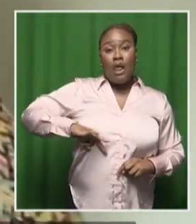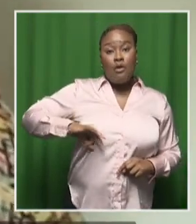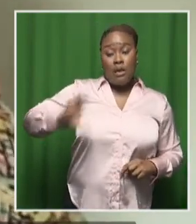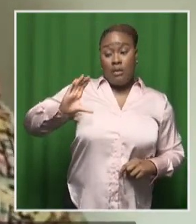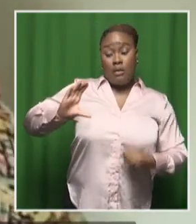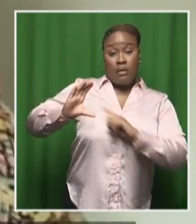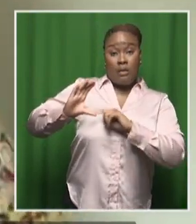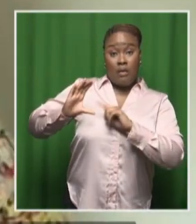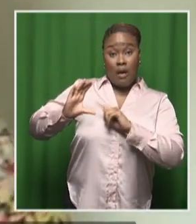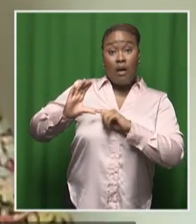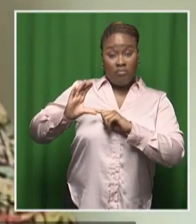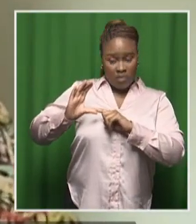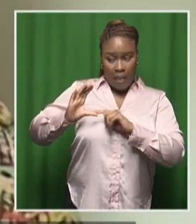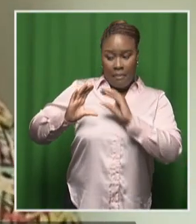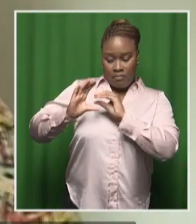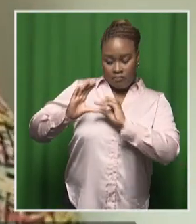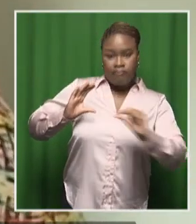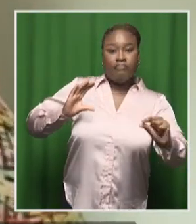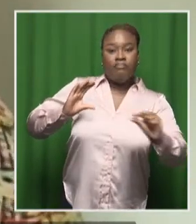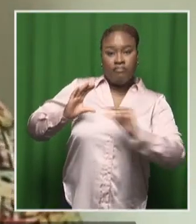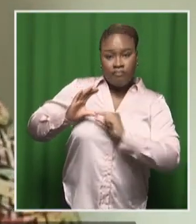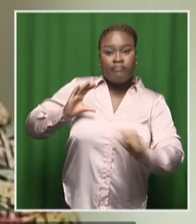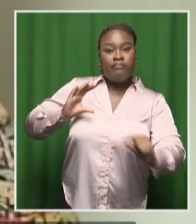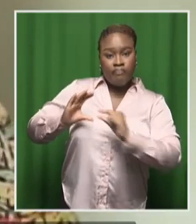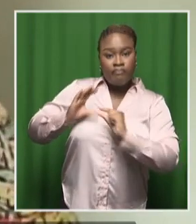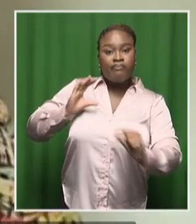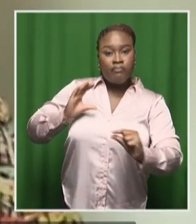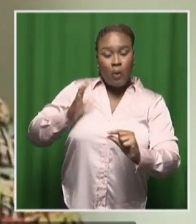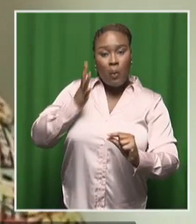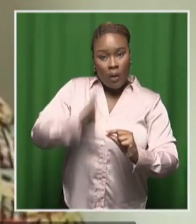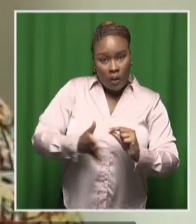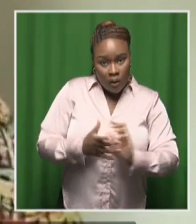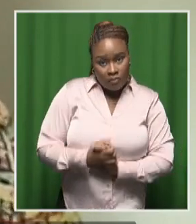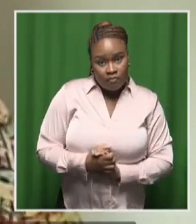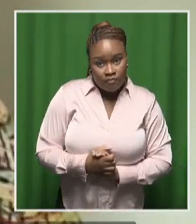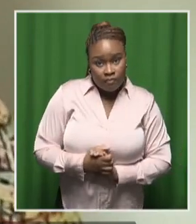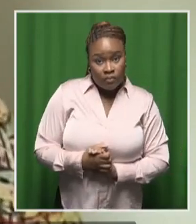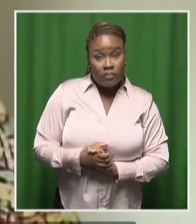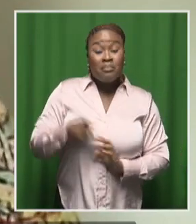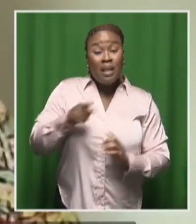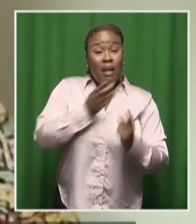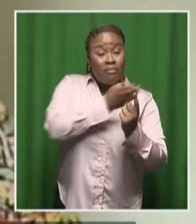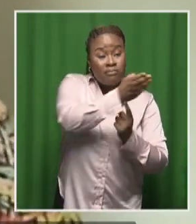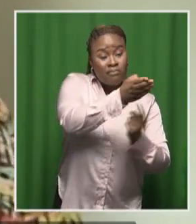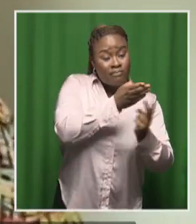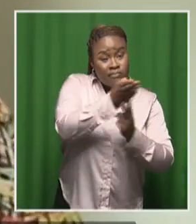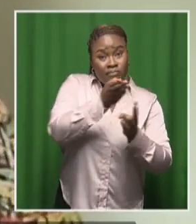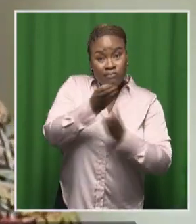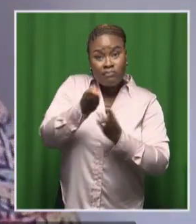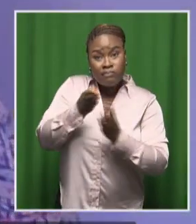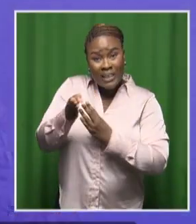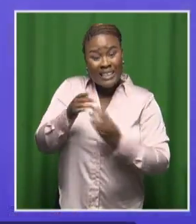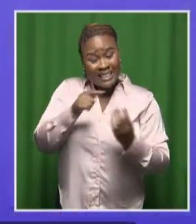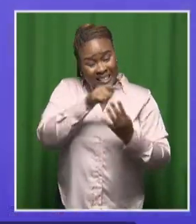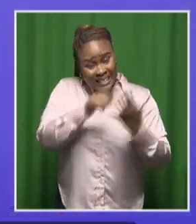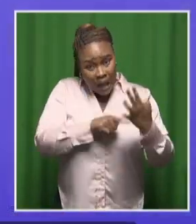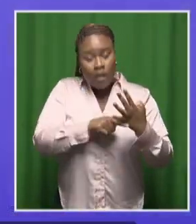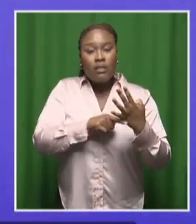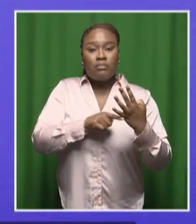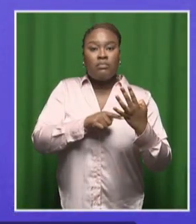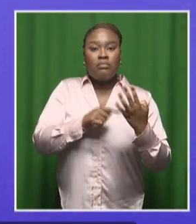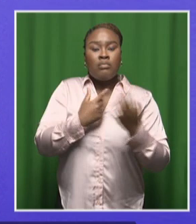etc., gets attached. And so all of these mechanisms need to be able to be used to ensure that